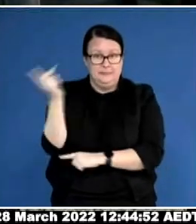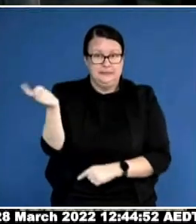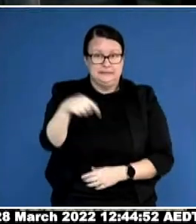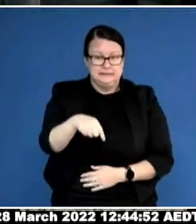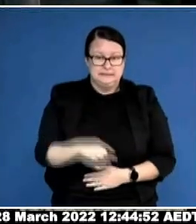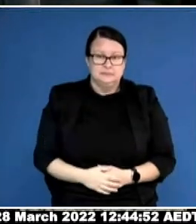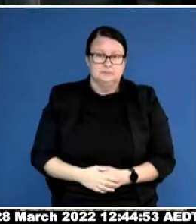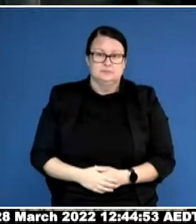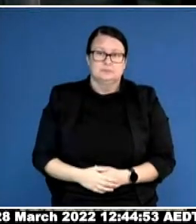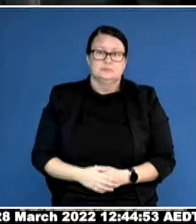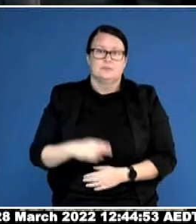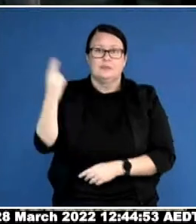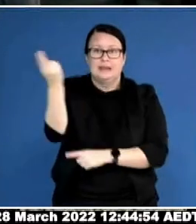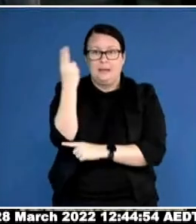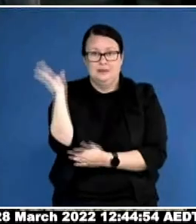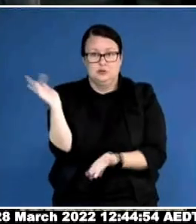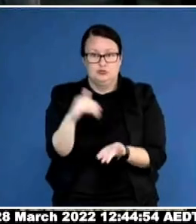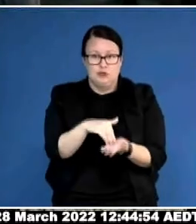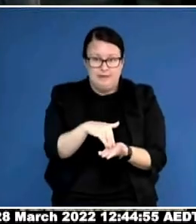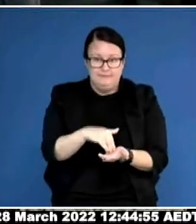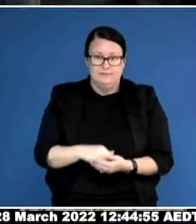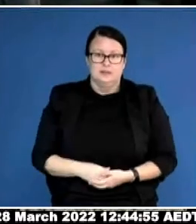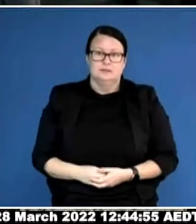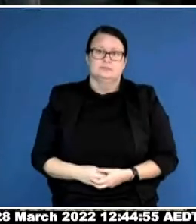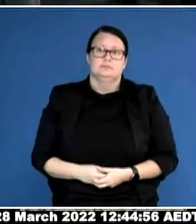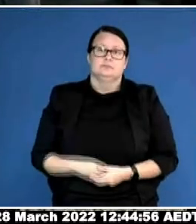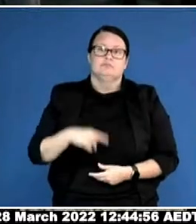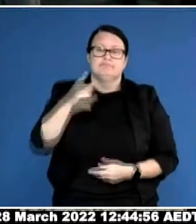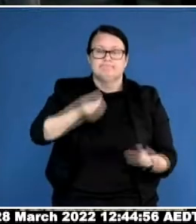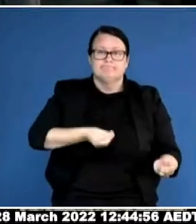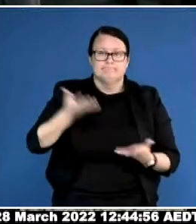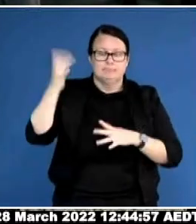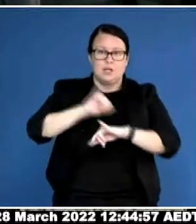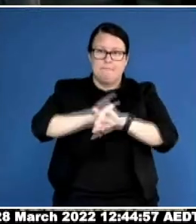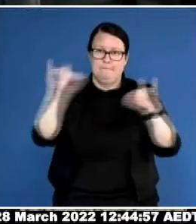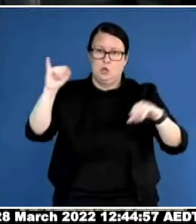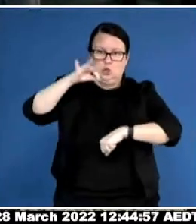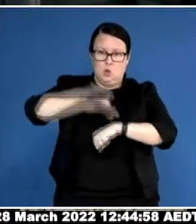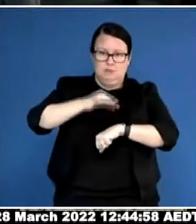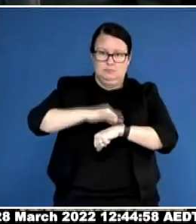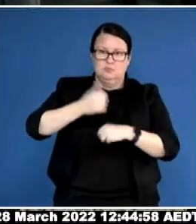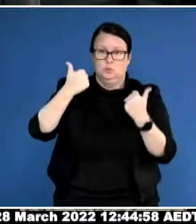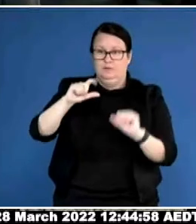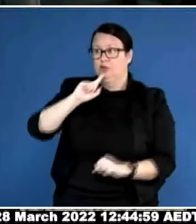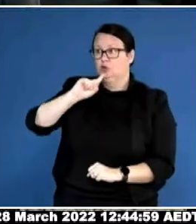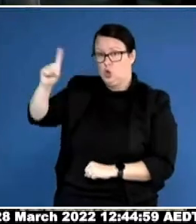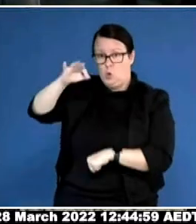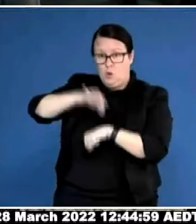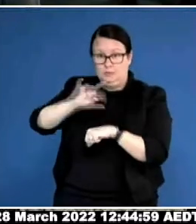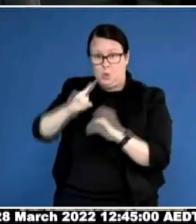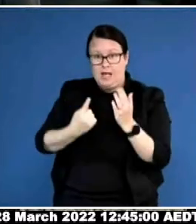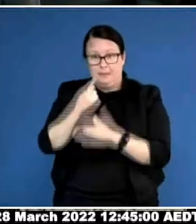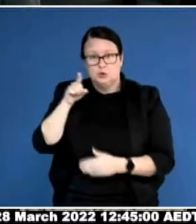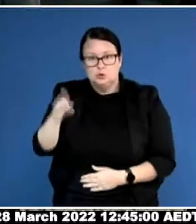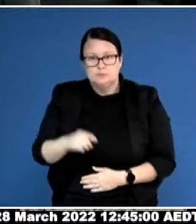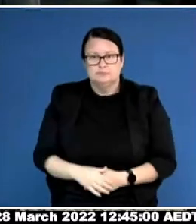The ambulance came. You arrived at the emergency department and you disclosed the abuse. And you also said, I